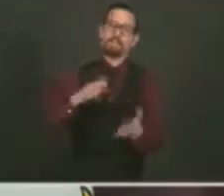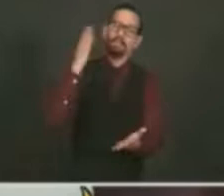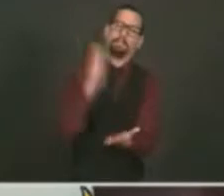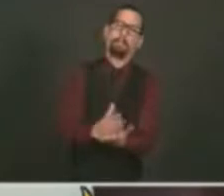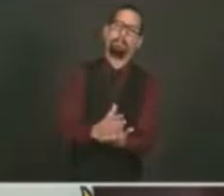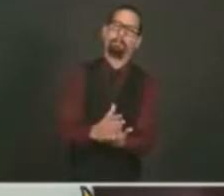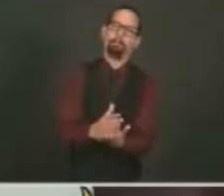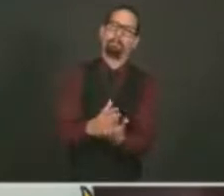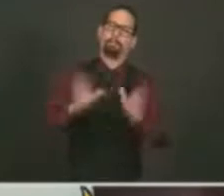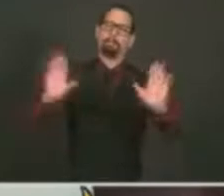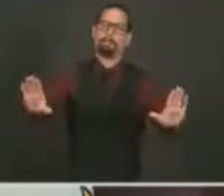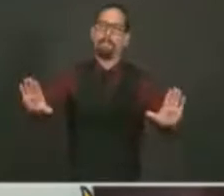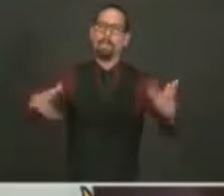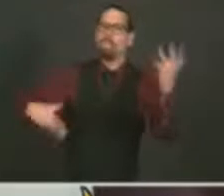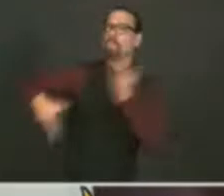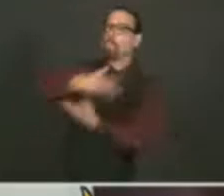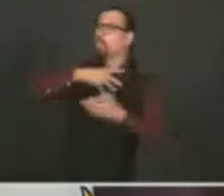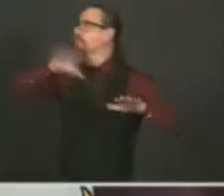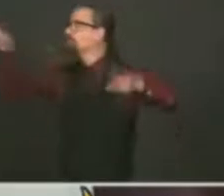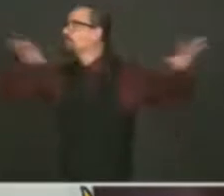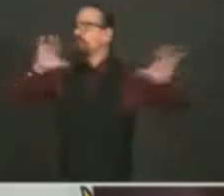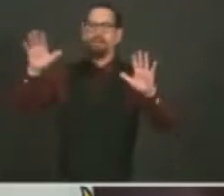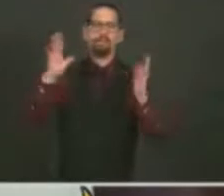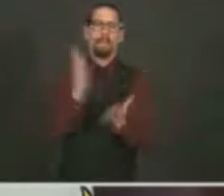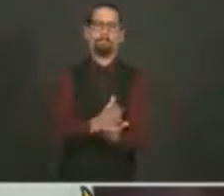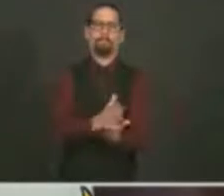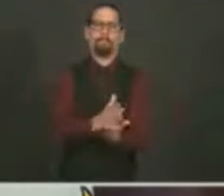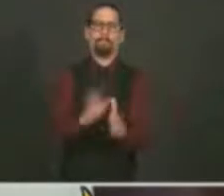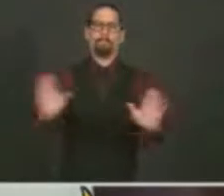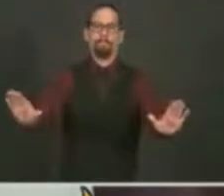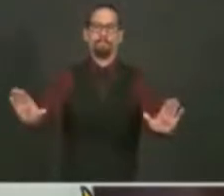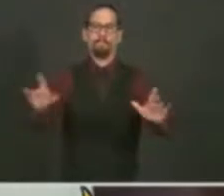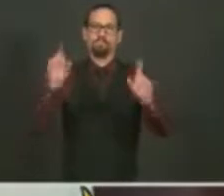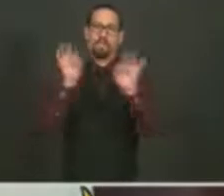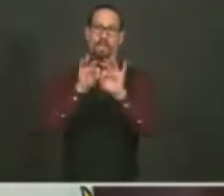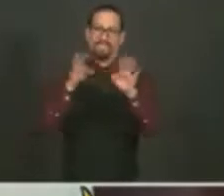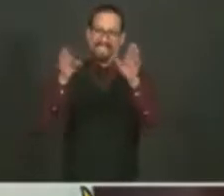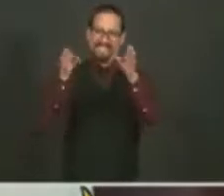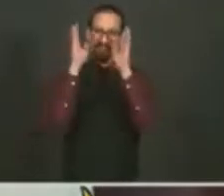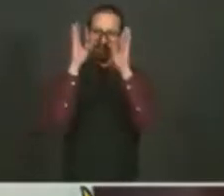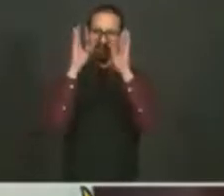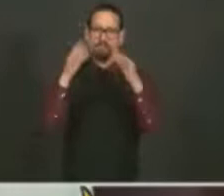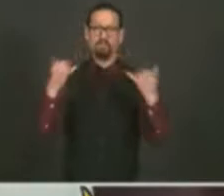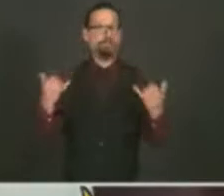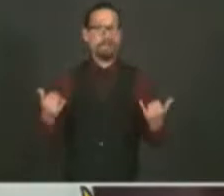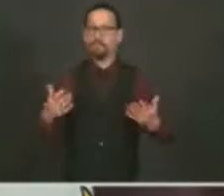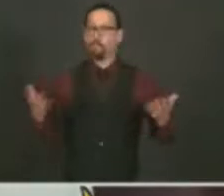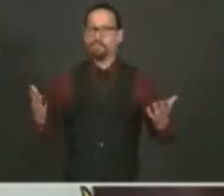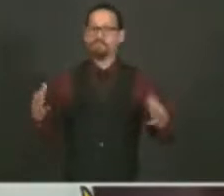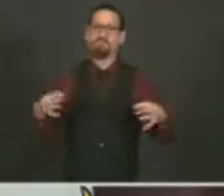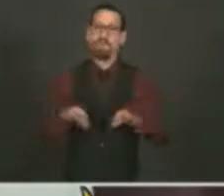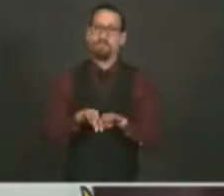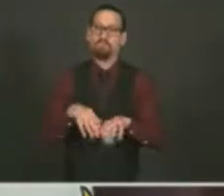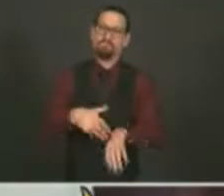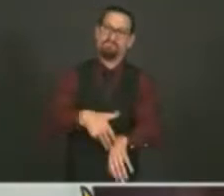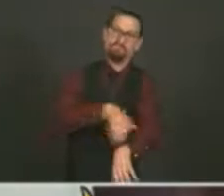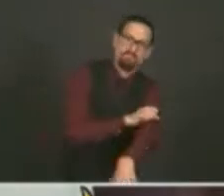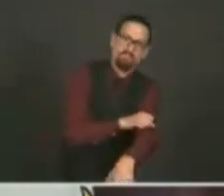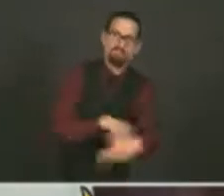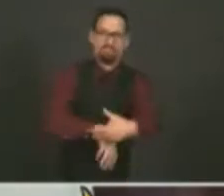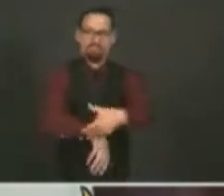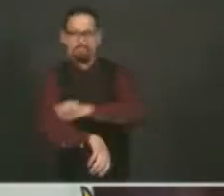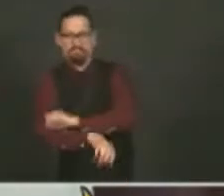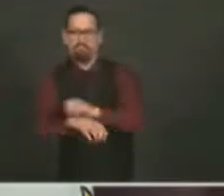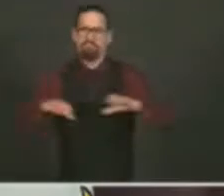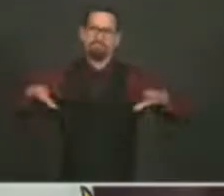I need to get your attention, and I need all of us to try a little harder and get a little more serious. What we went